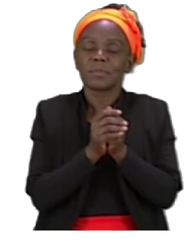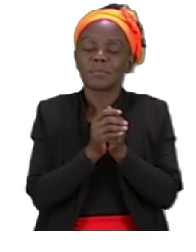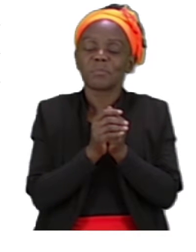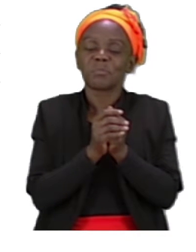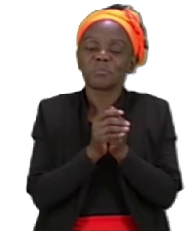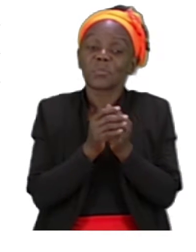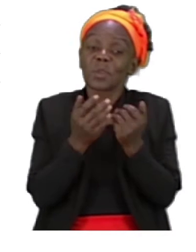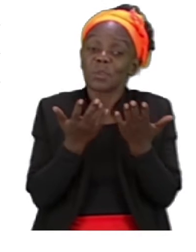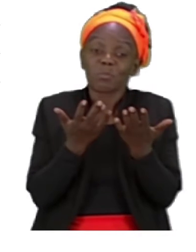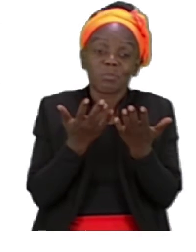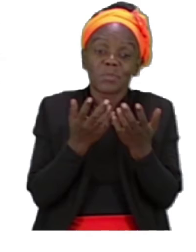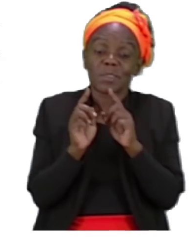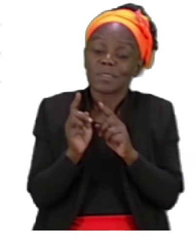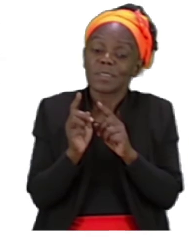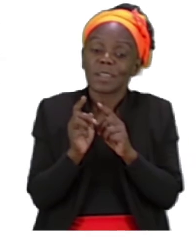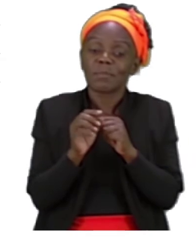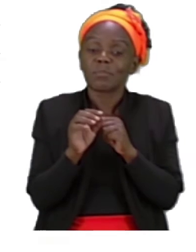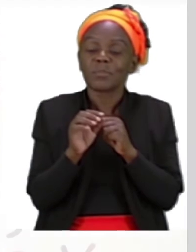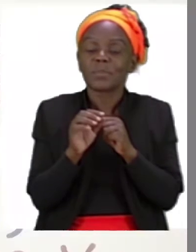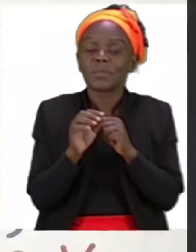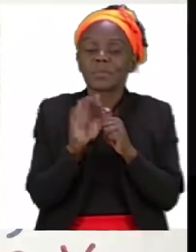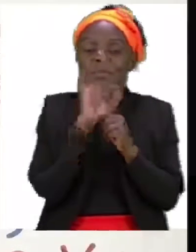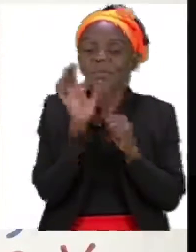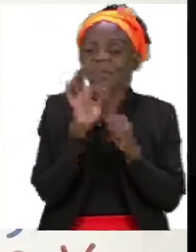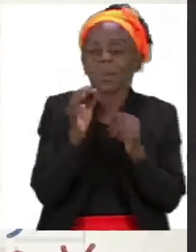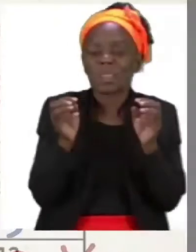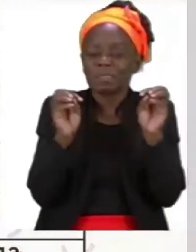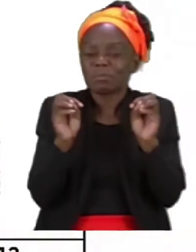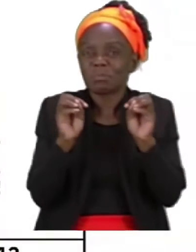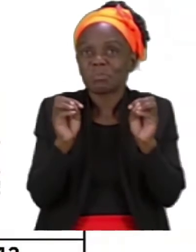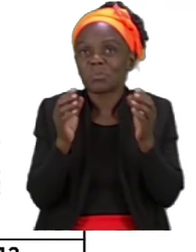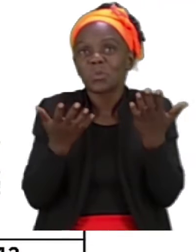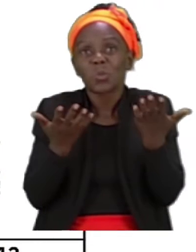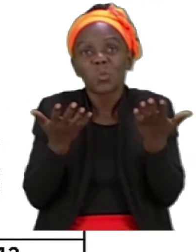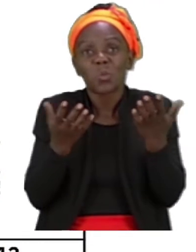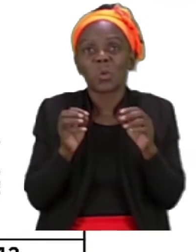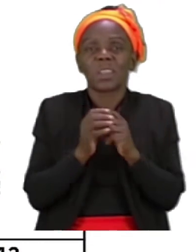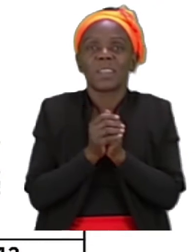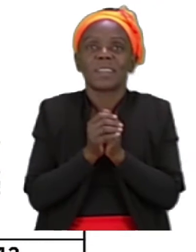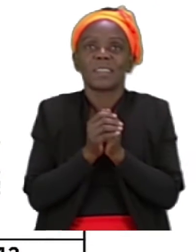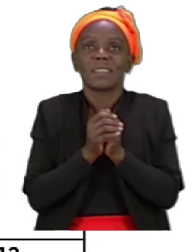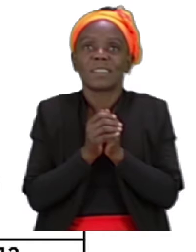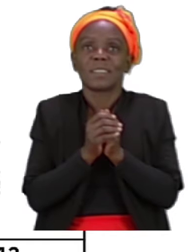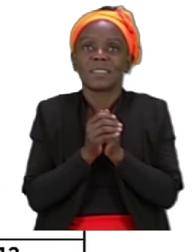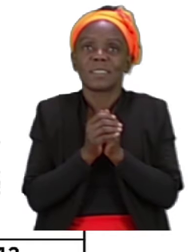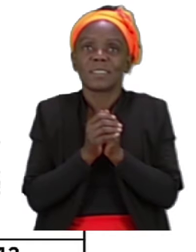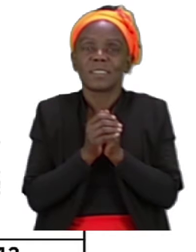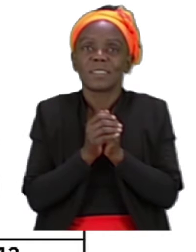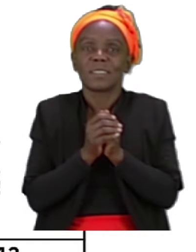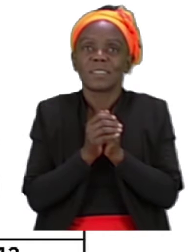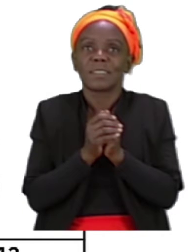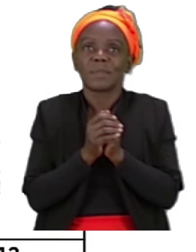of February. But if you look closely at the month of March, you're going to